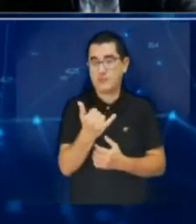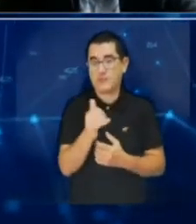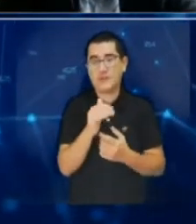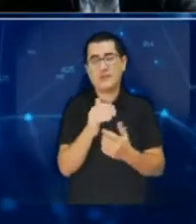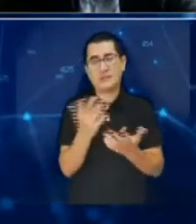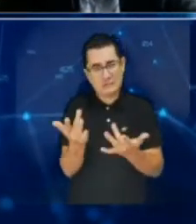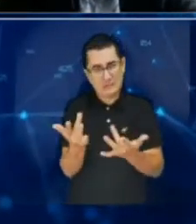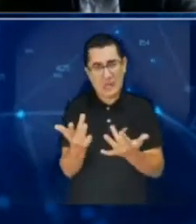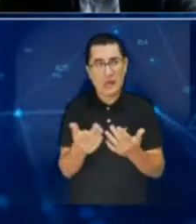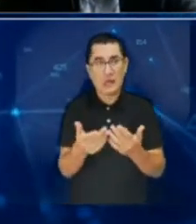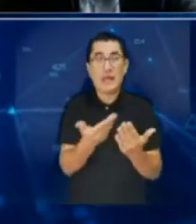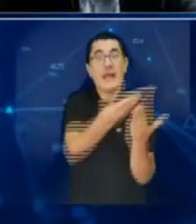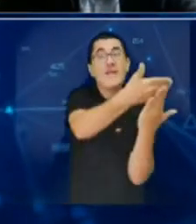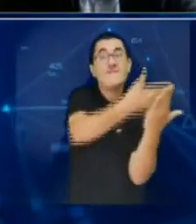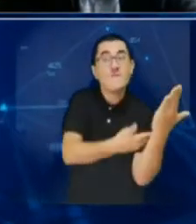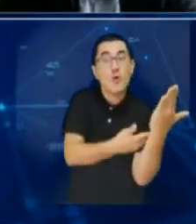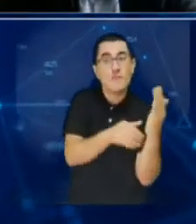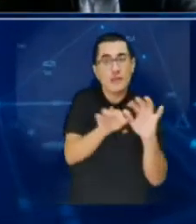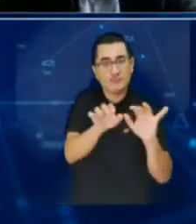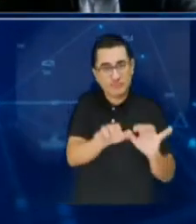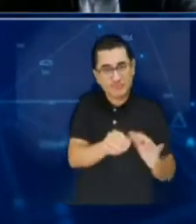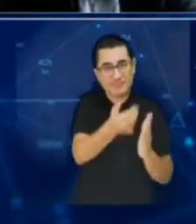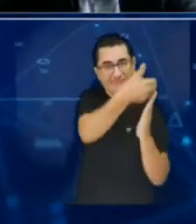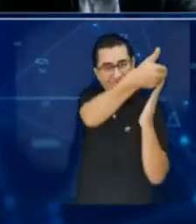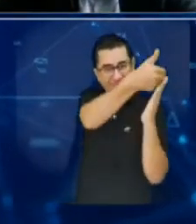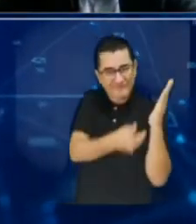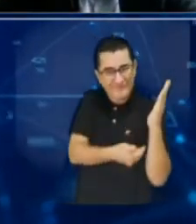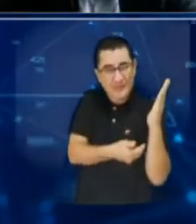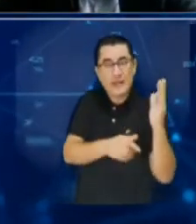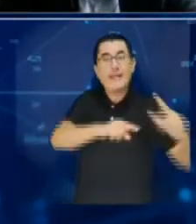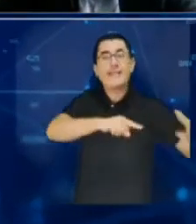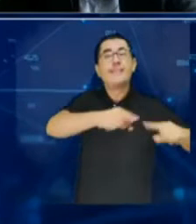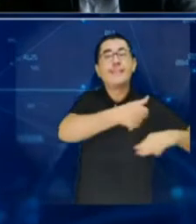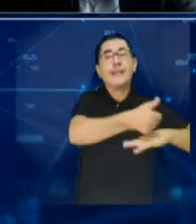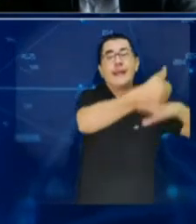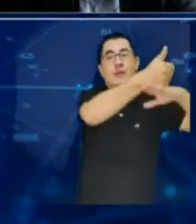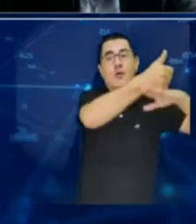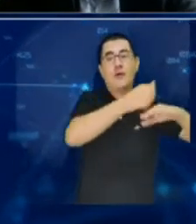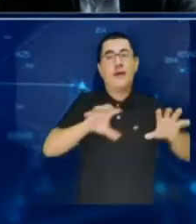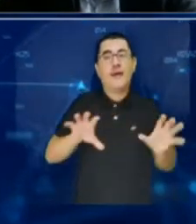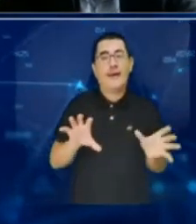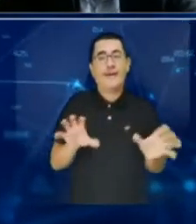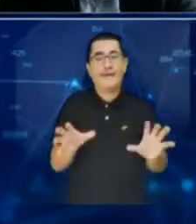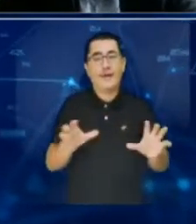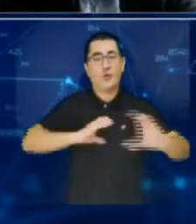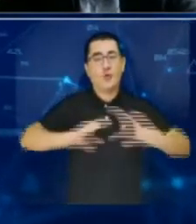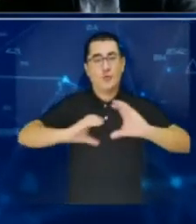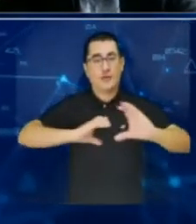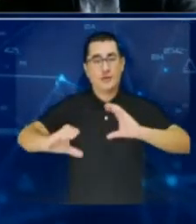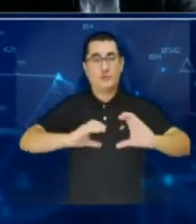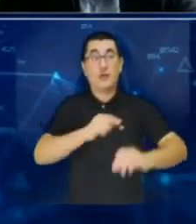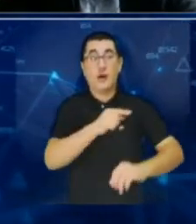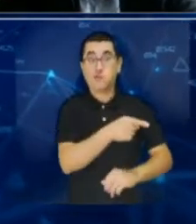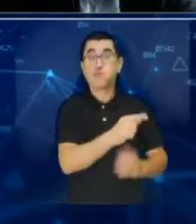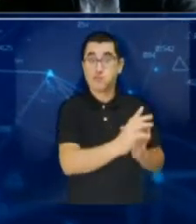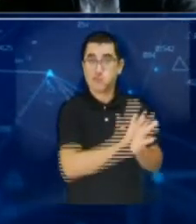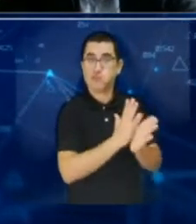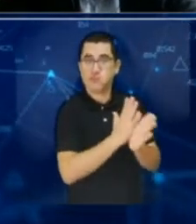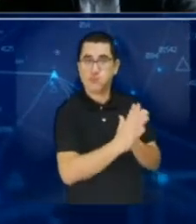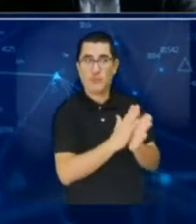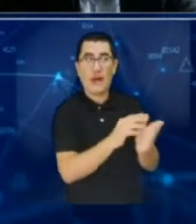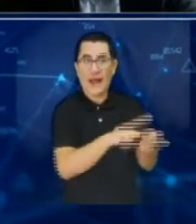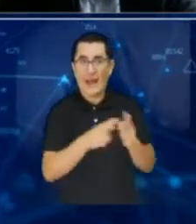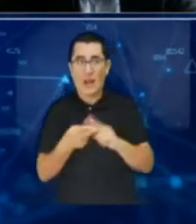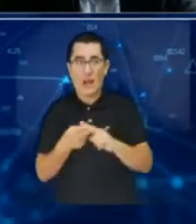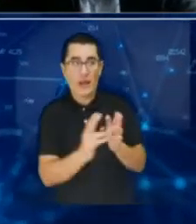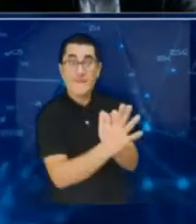to receive the report of the director of the Rail Communications Office. As a result of this report, it